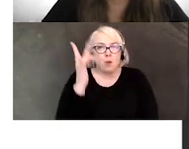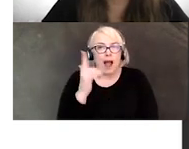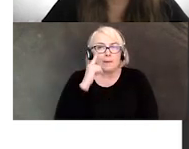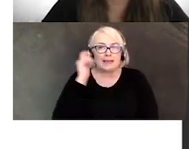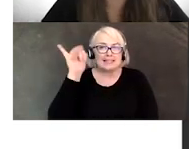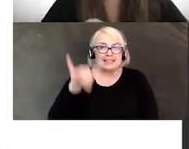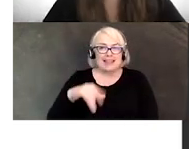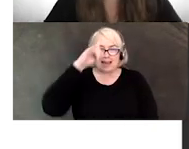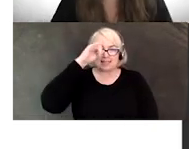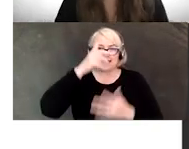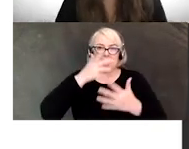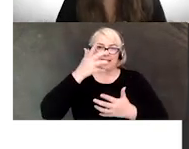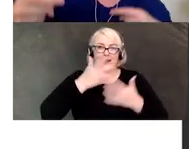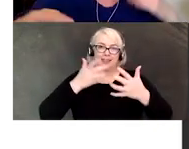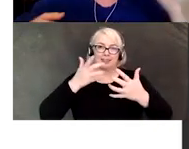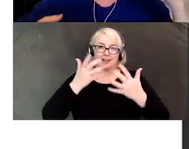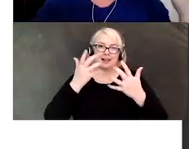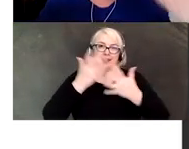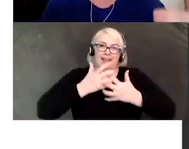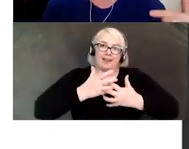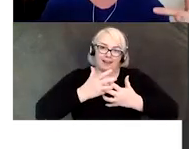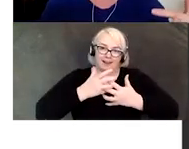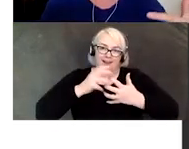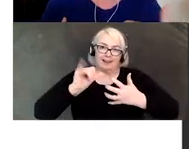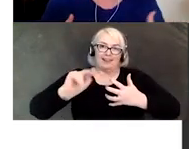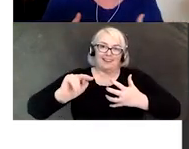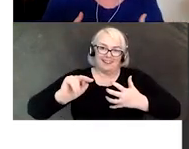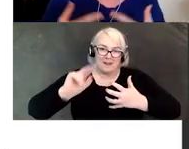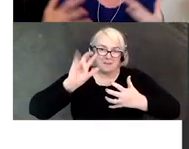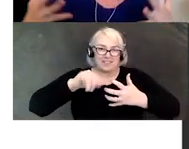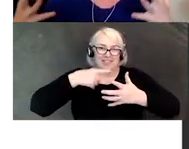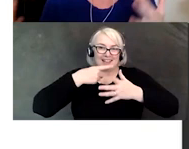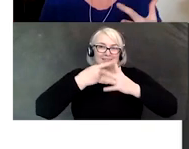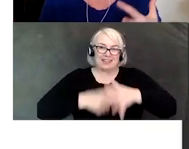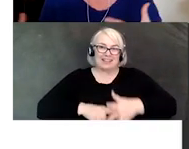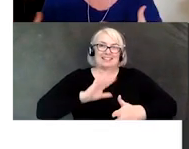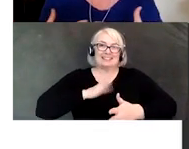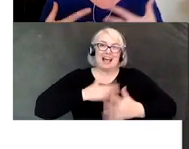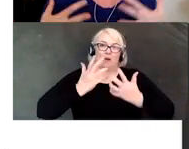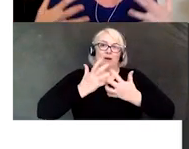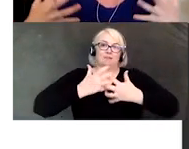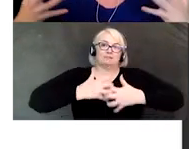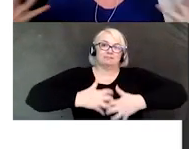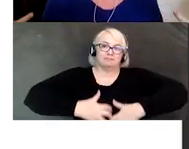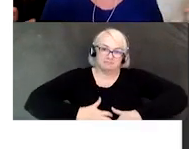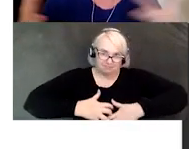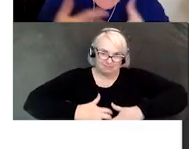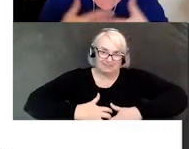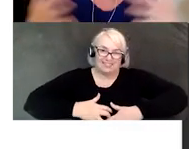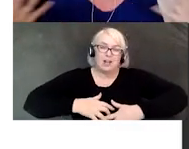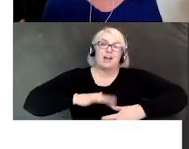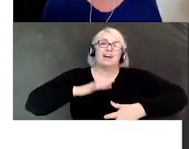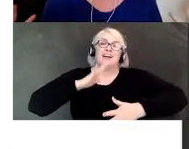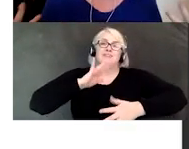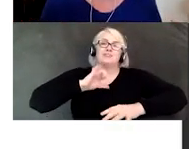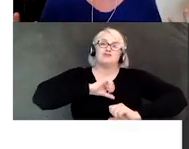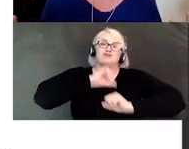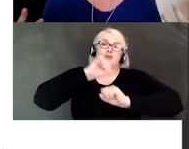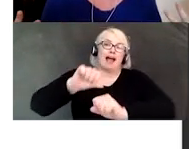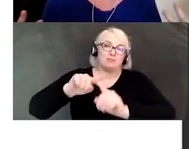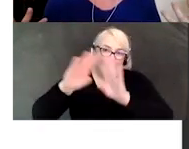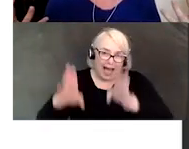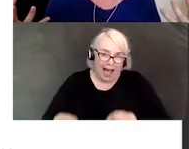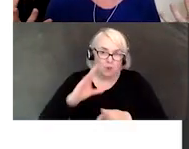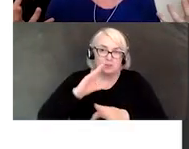in that I think begins our drive to the house and to ultimately her making the